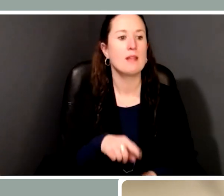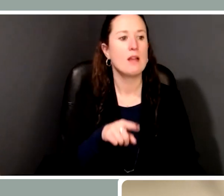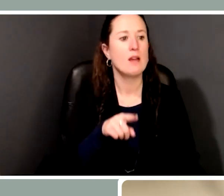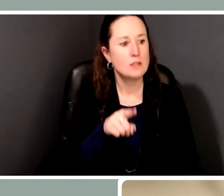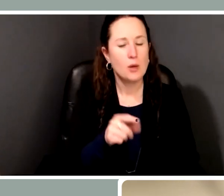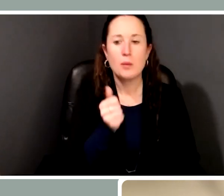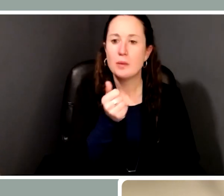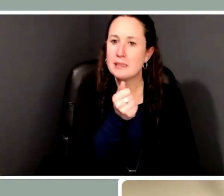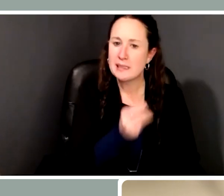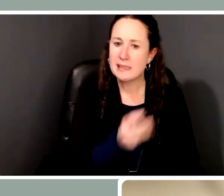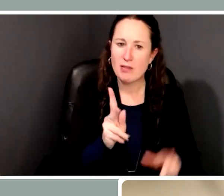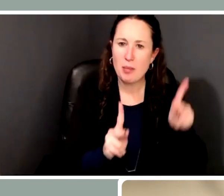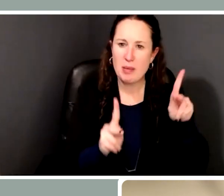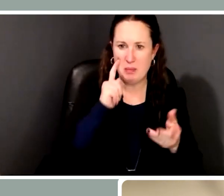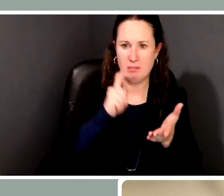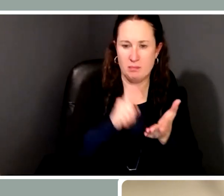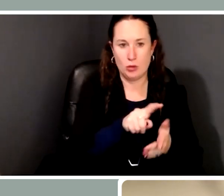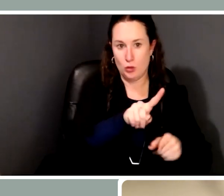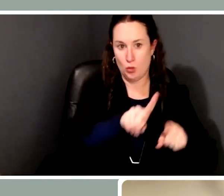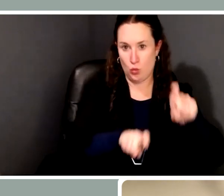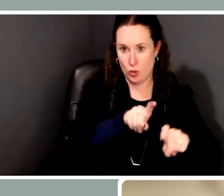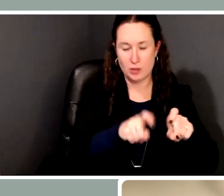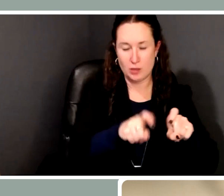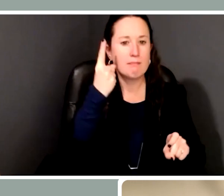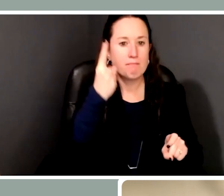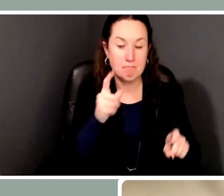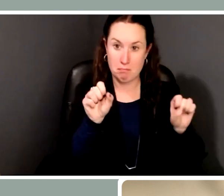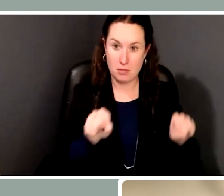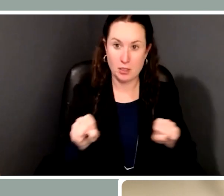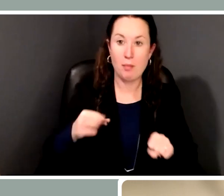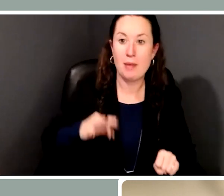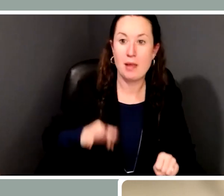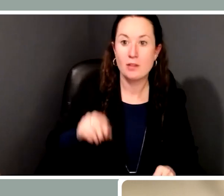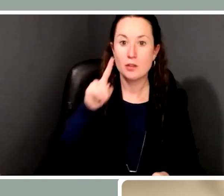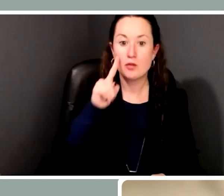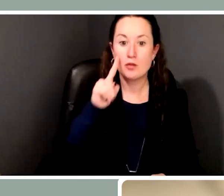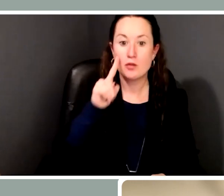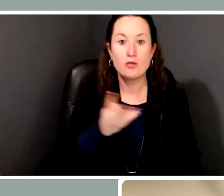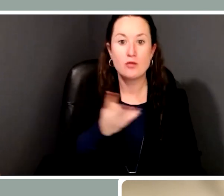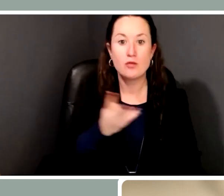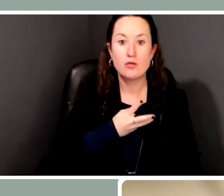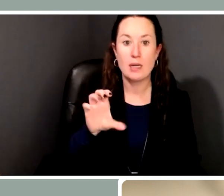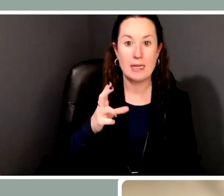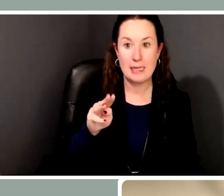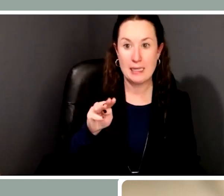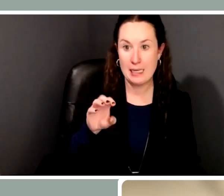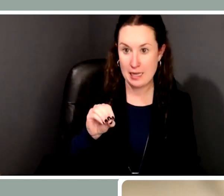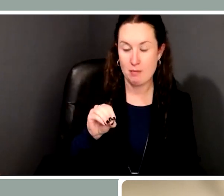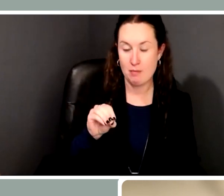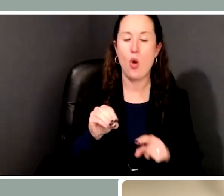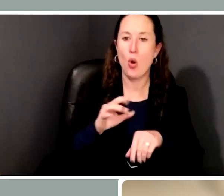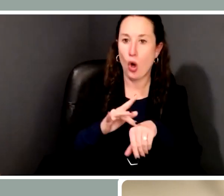question. Could there be benefits to having chemotherapy earlier in metastatic breast